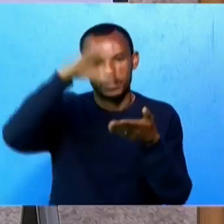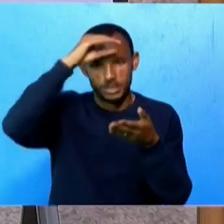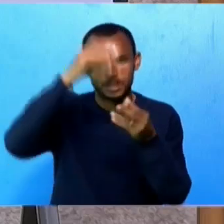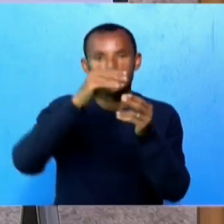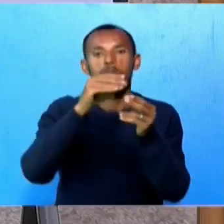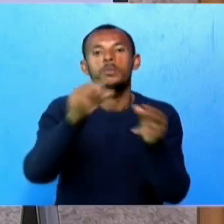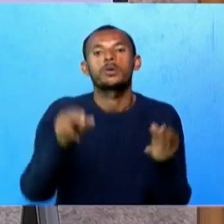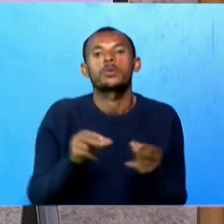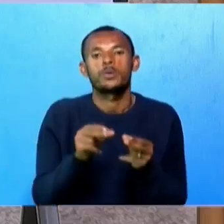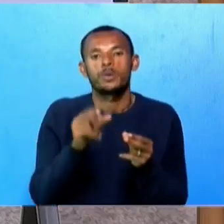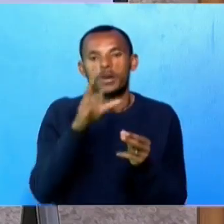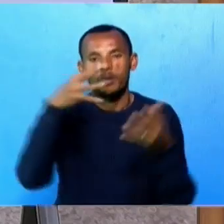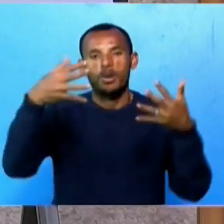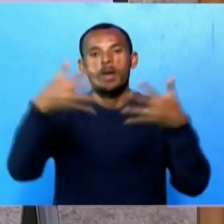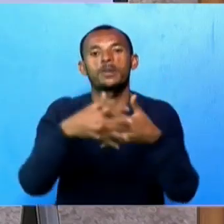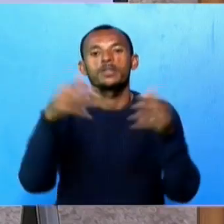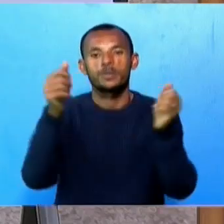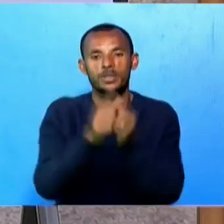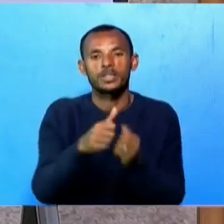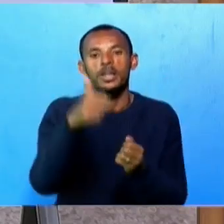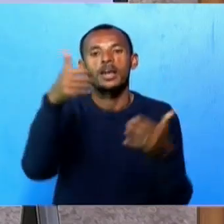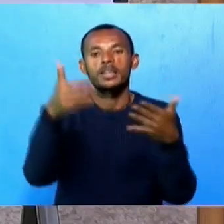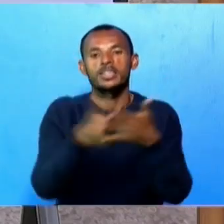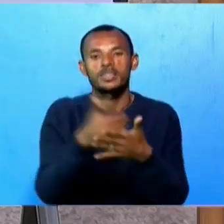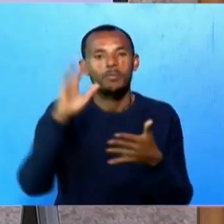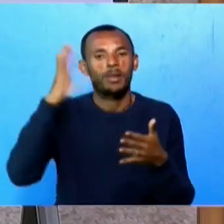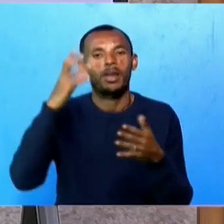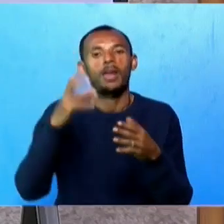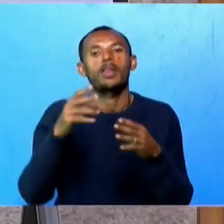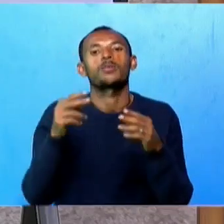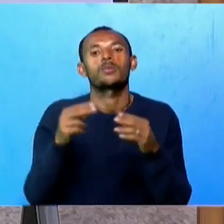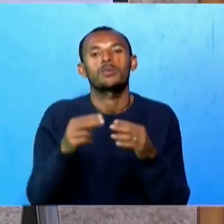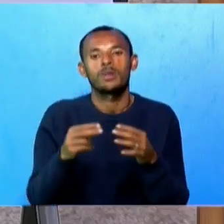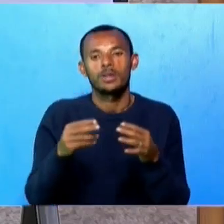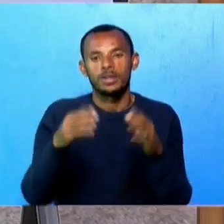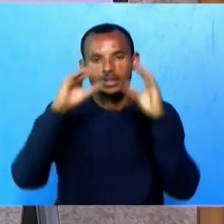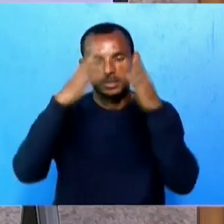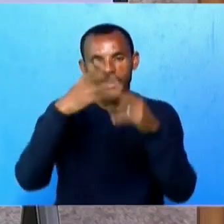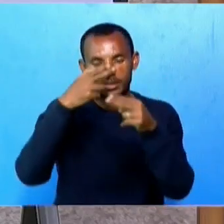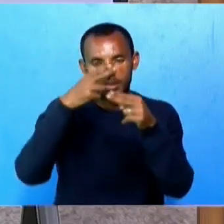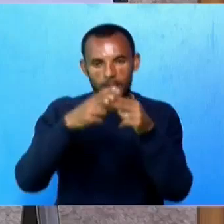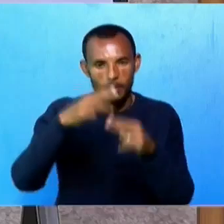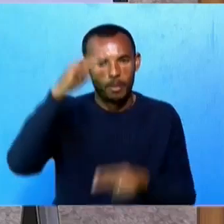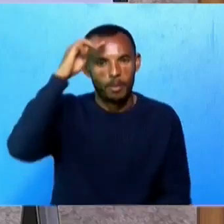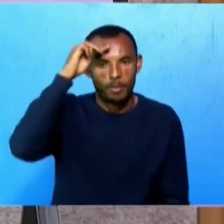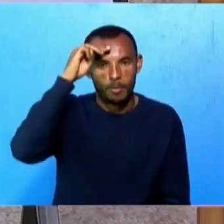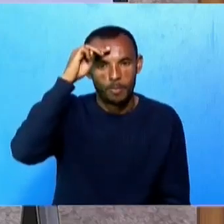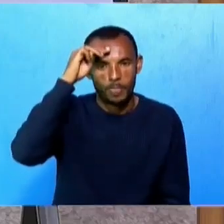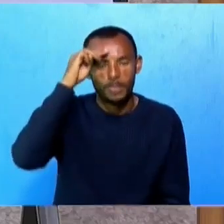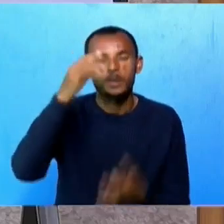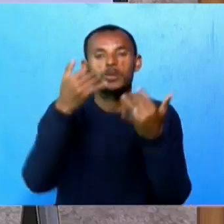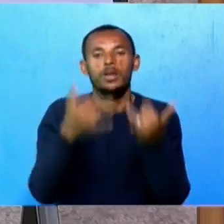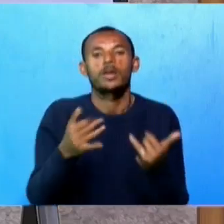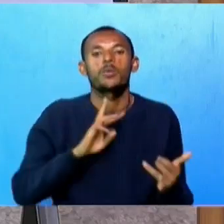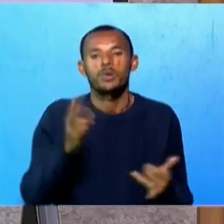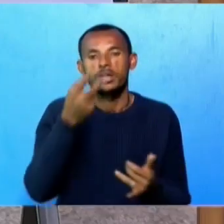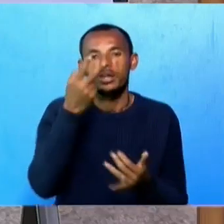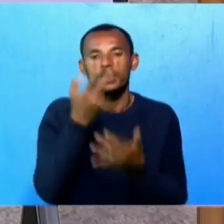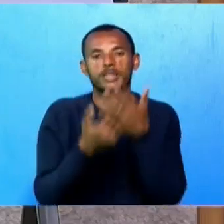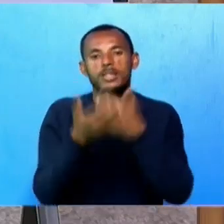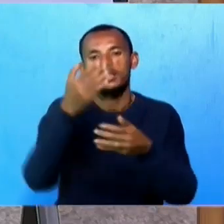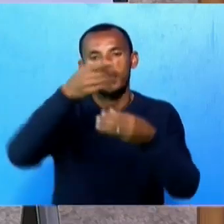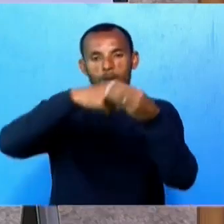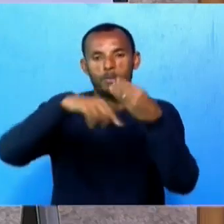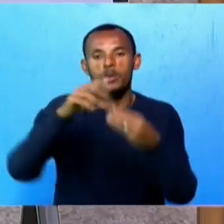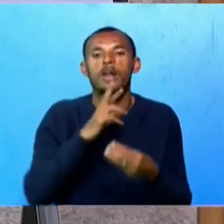Education Bureau in collaboration with Addis Media Network. I'm the presenter, Teacher Mamo. Today, we will discuss about